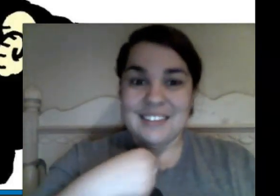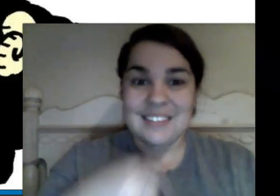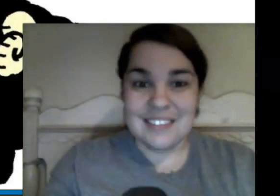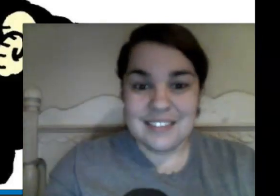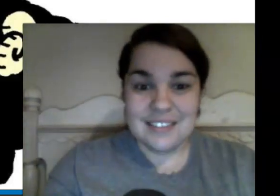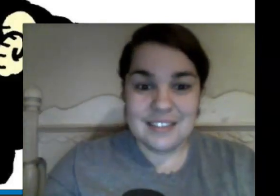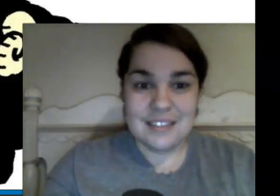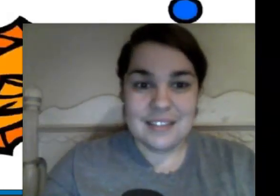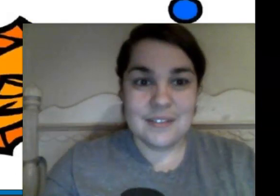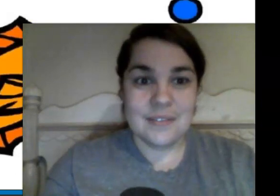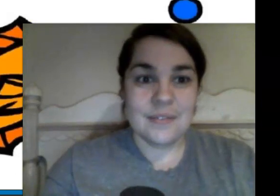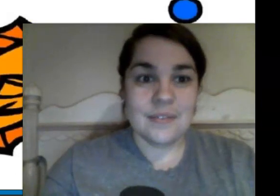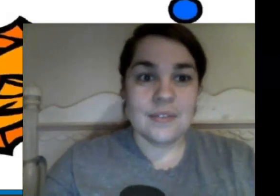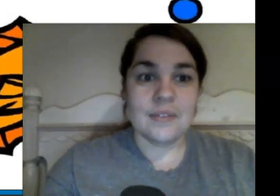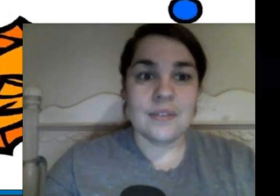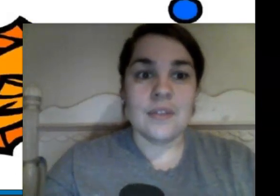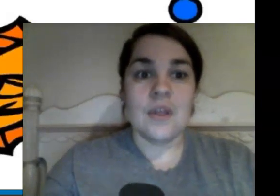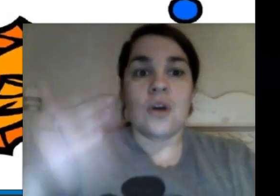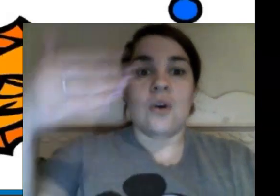me.